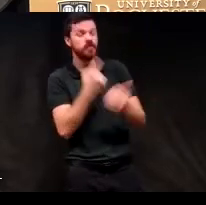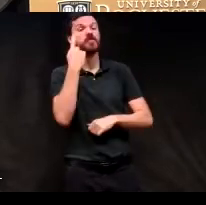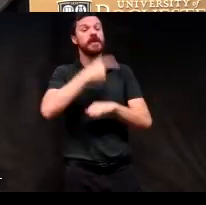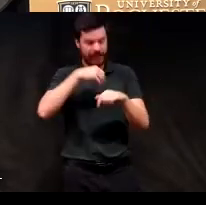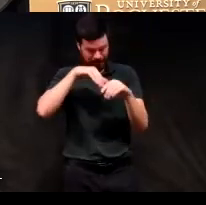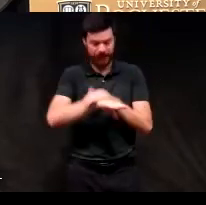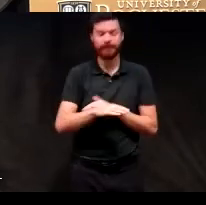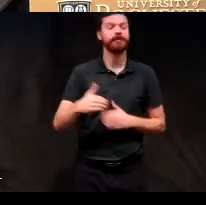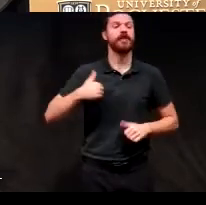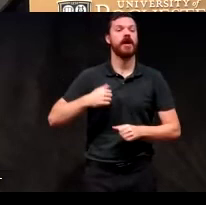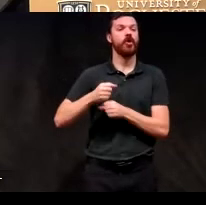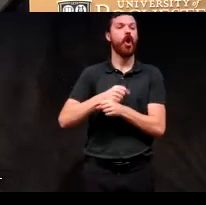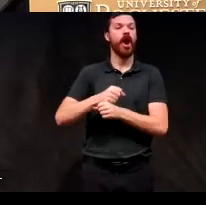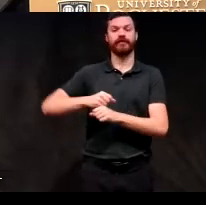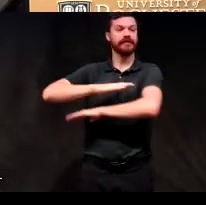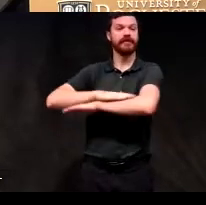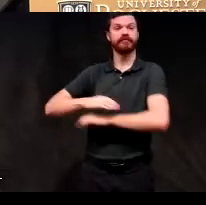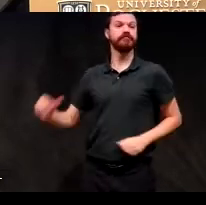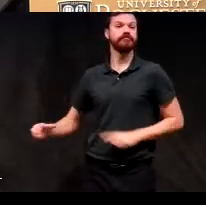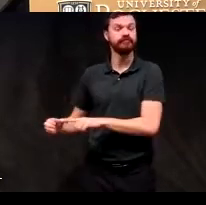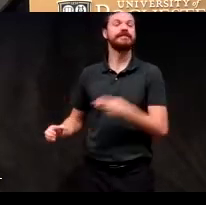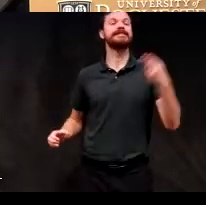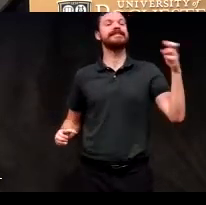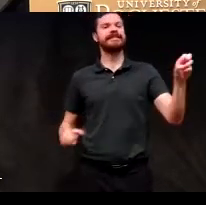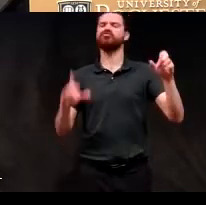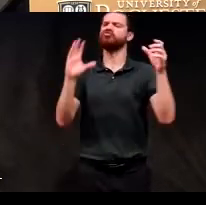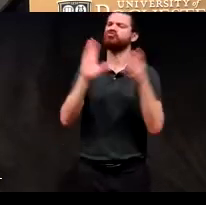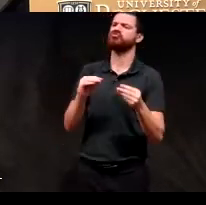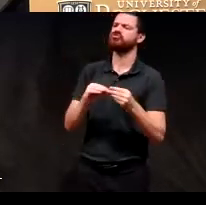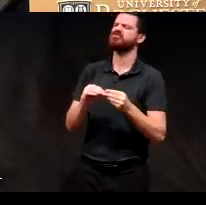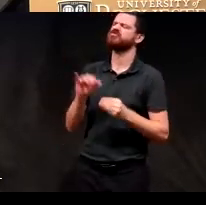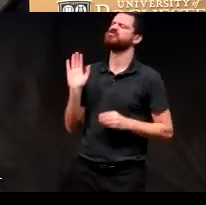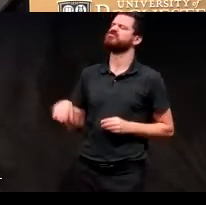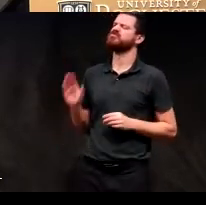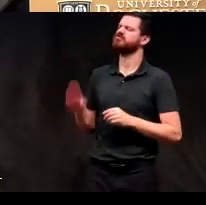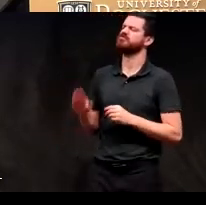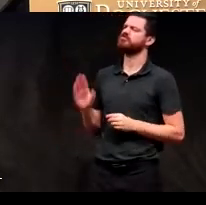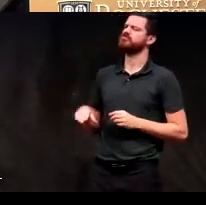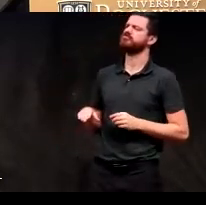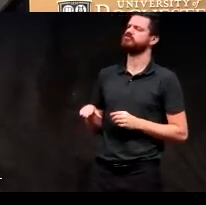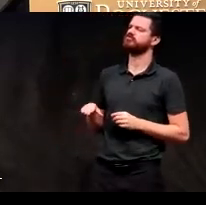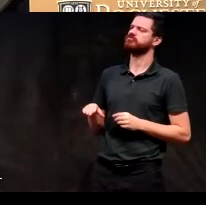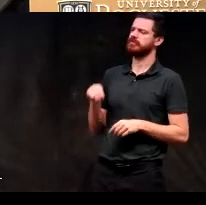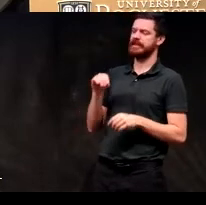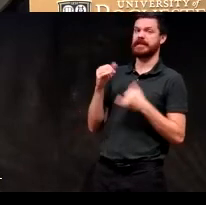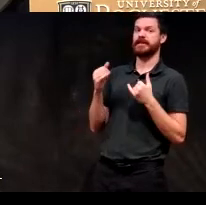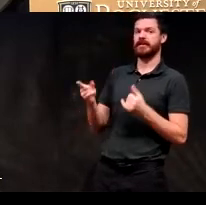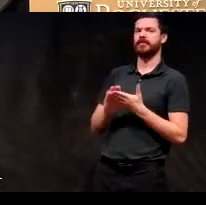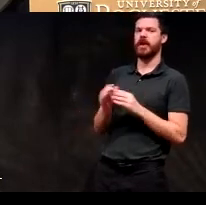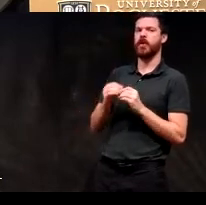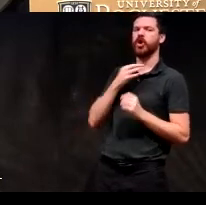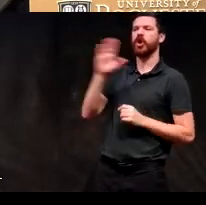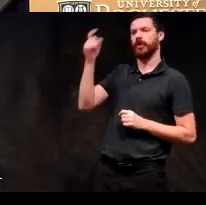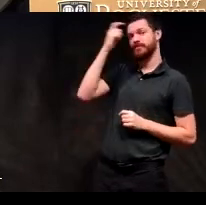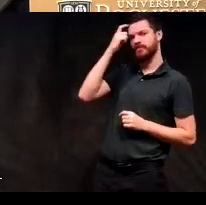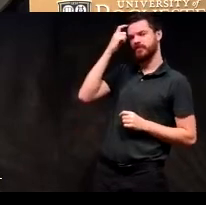had a cup of coffee on the desk. And so he starts expressing curiosity in terms of what's in her mind. And he says,